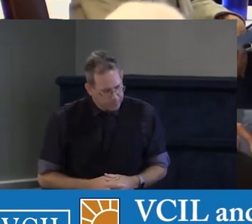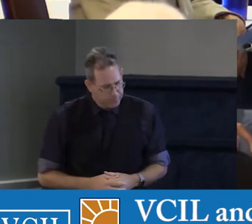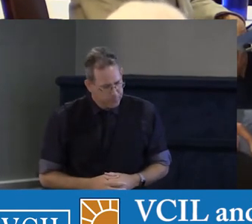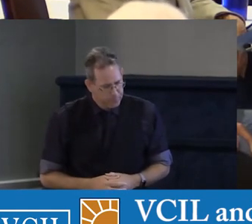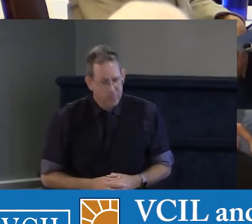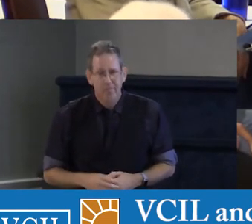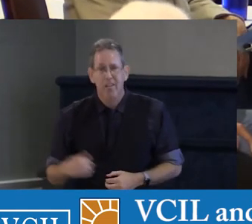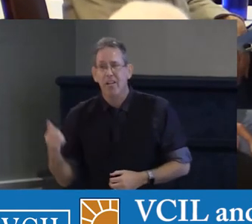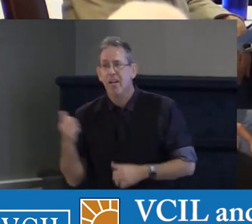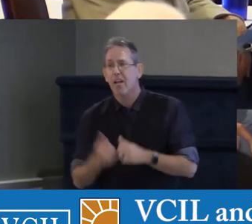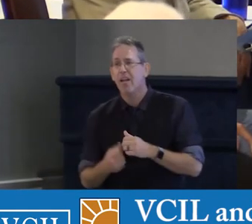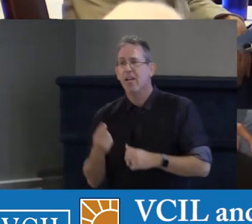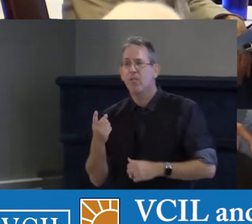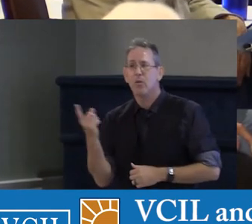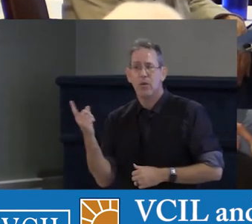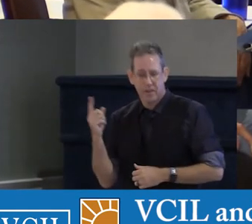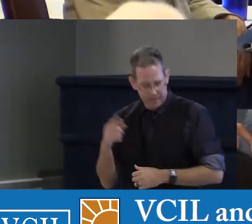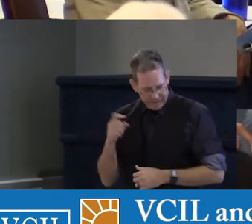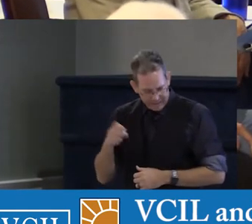Everybody